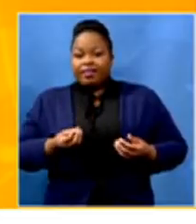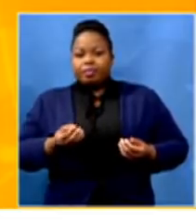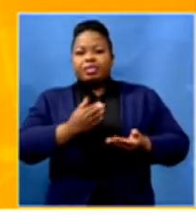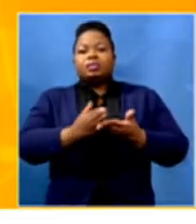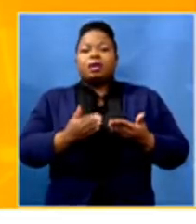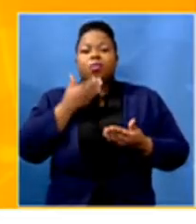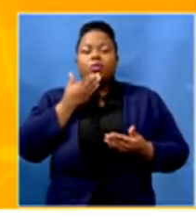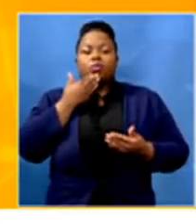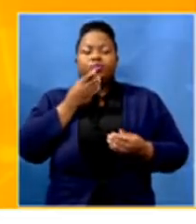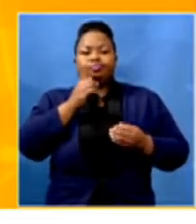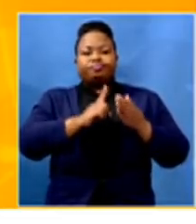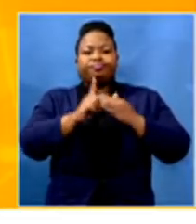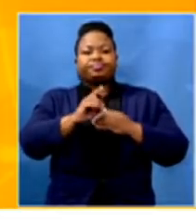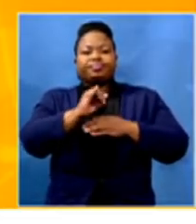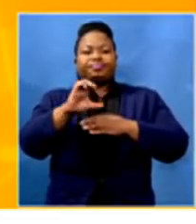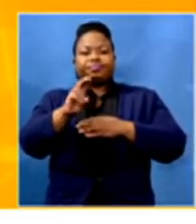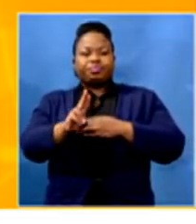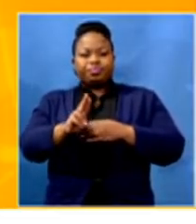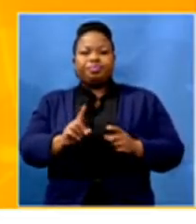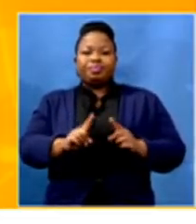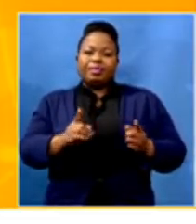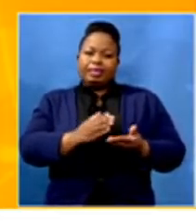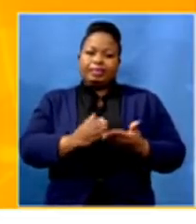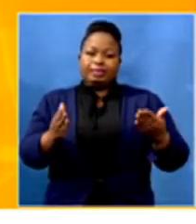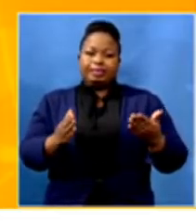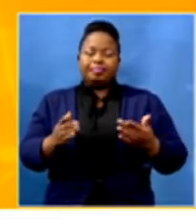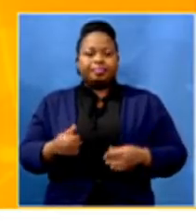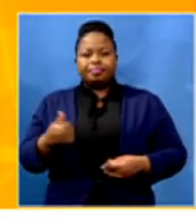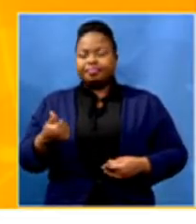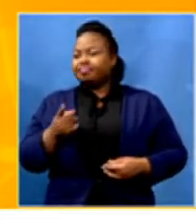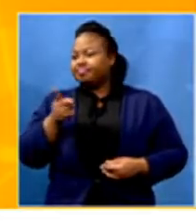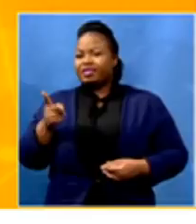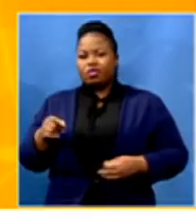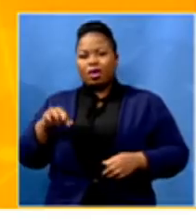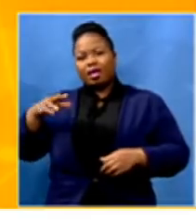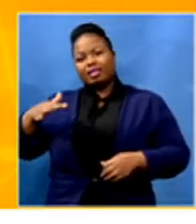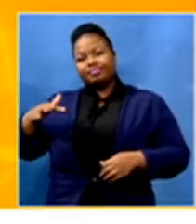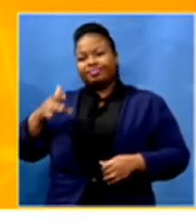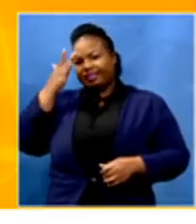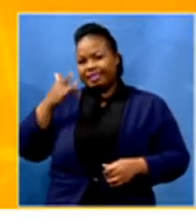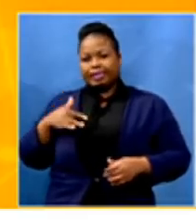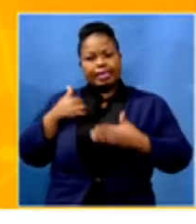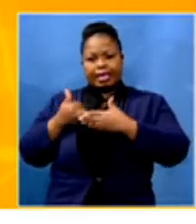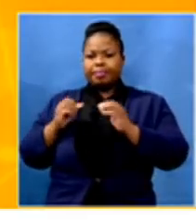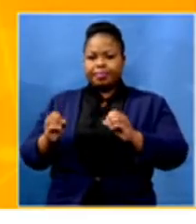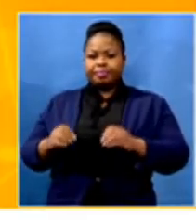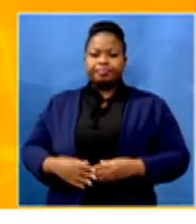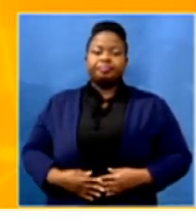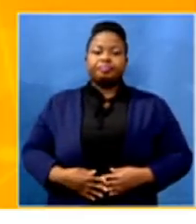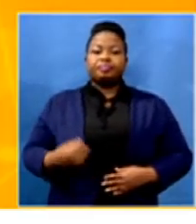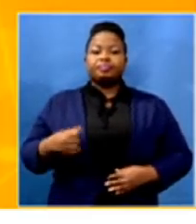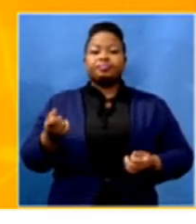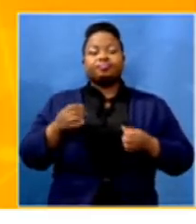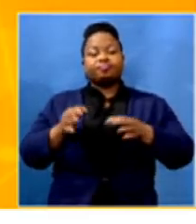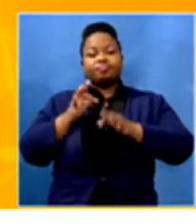given oxygen and is said to have little to no effect for other COVID-19 patients. All right, well, joining us to talk about this